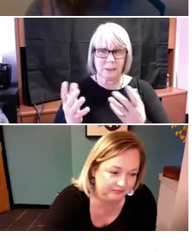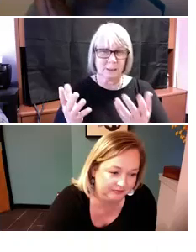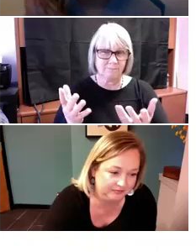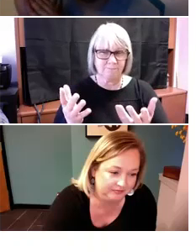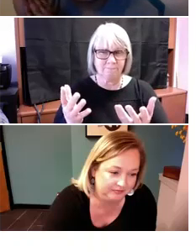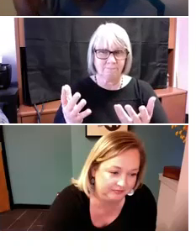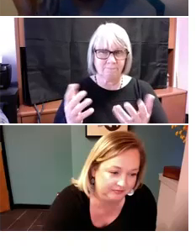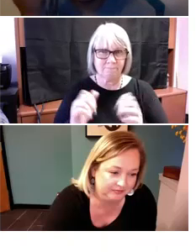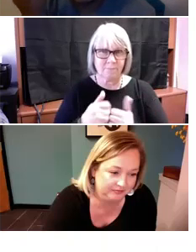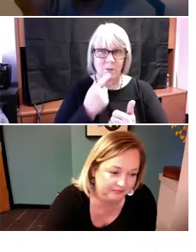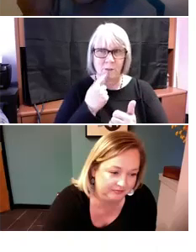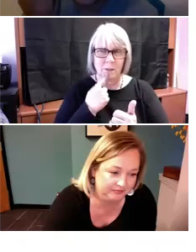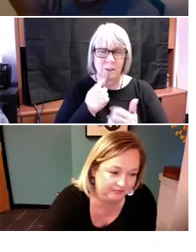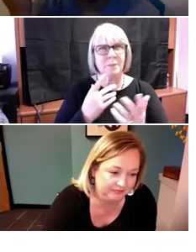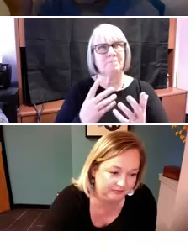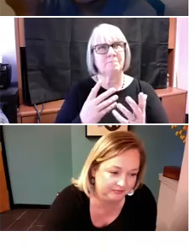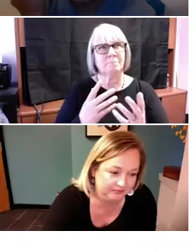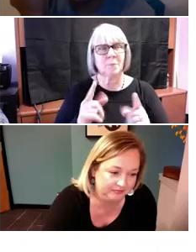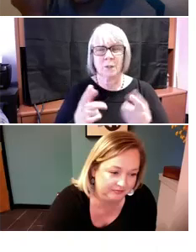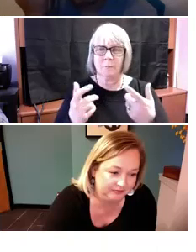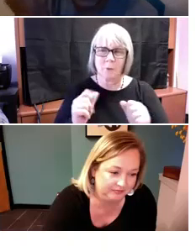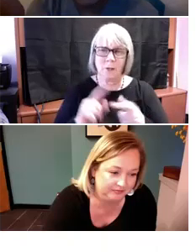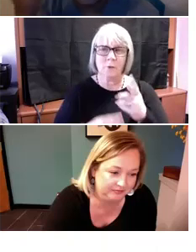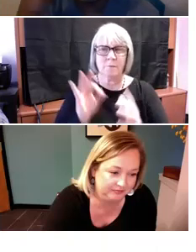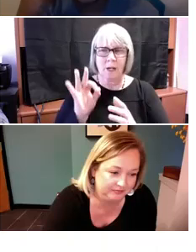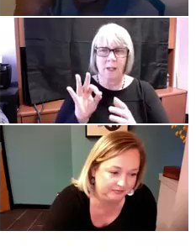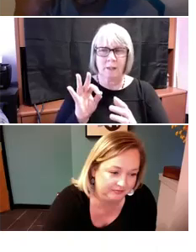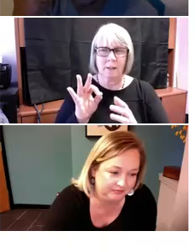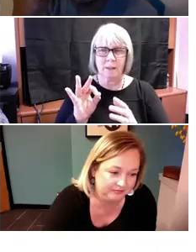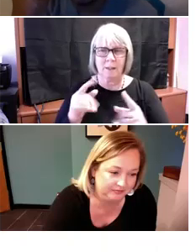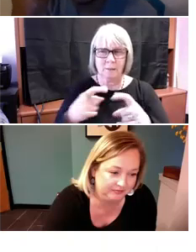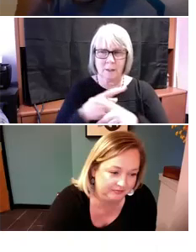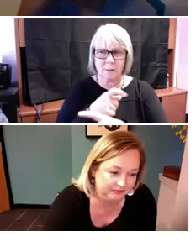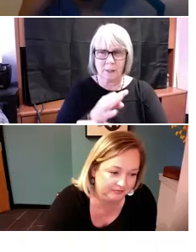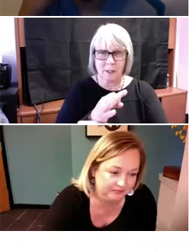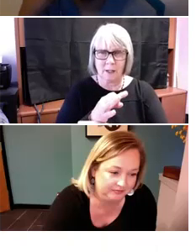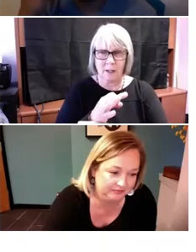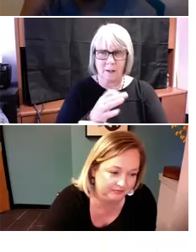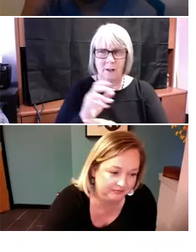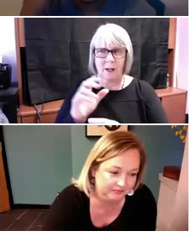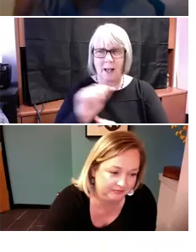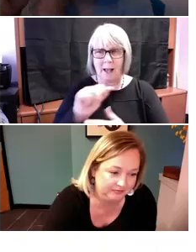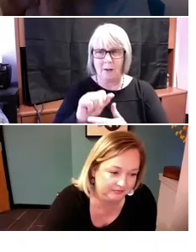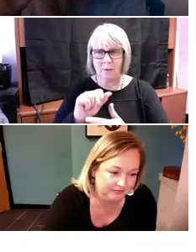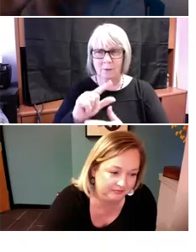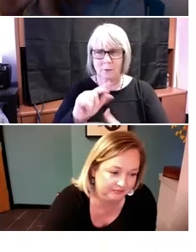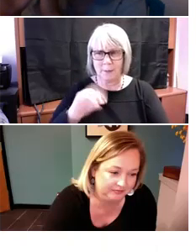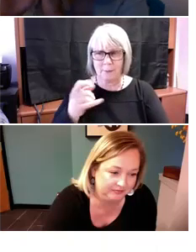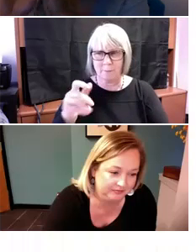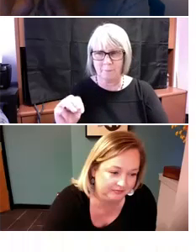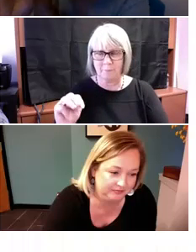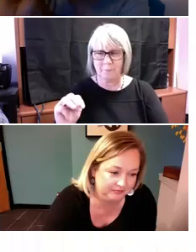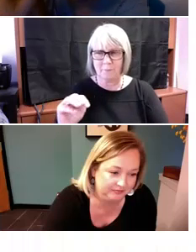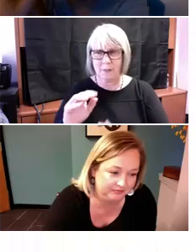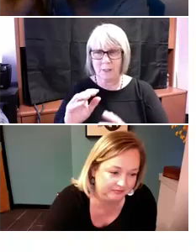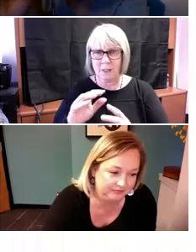how do I say this? When I am trying to find out the complexity of an algorithm, I will never consider a